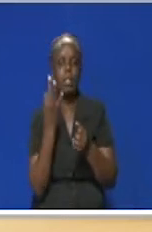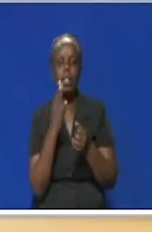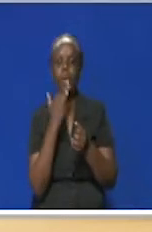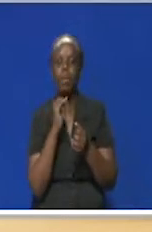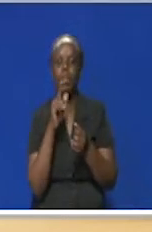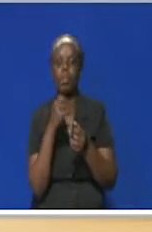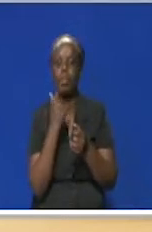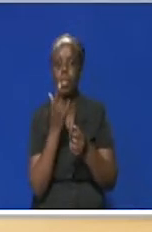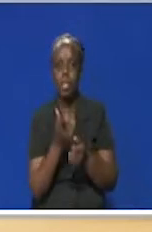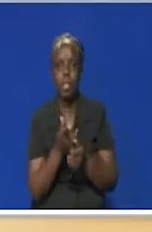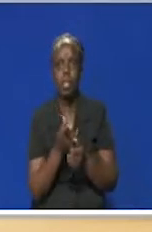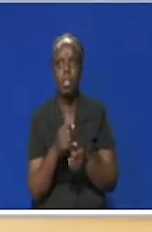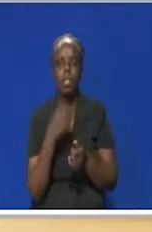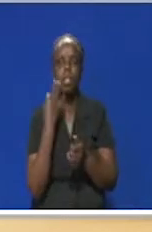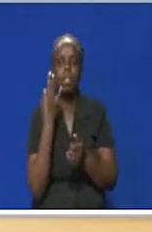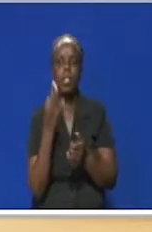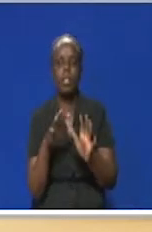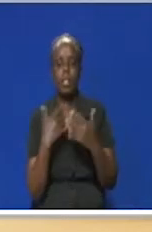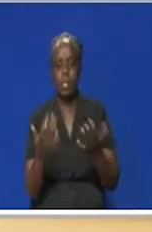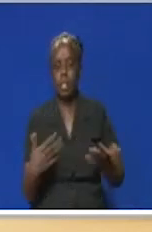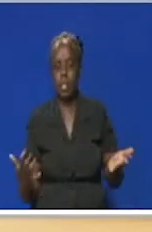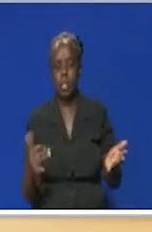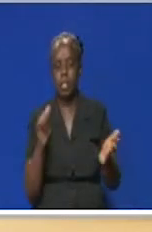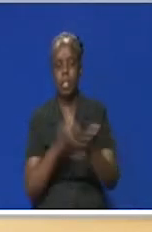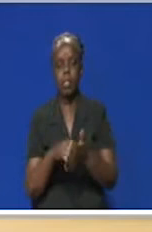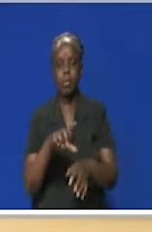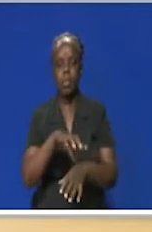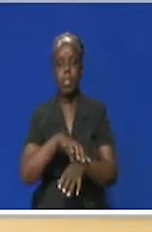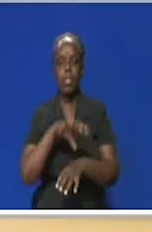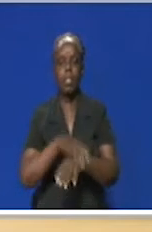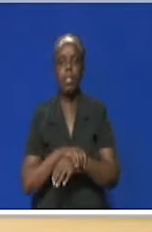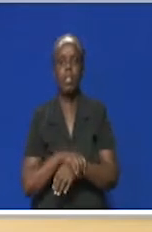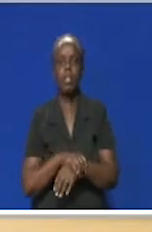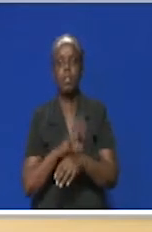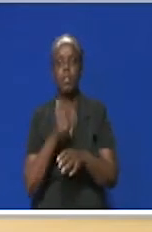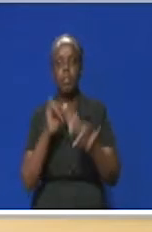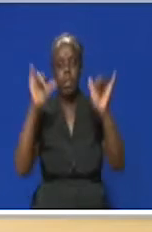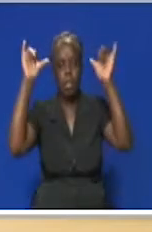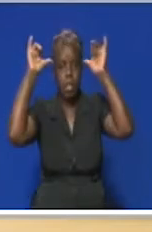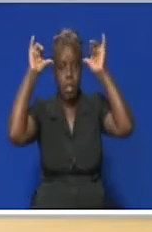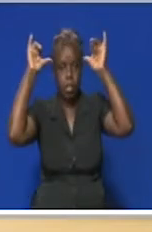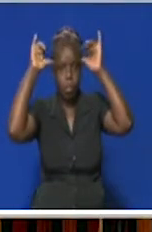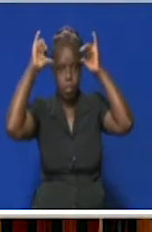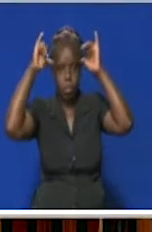state 3 products that we can get from cattle.